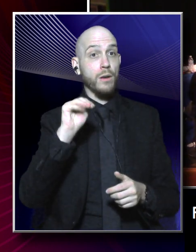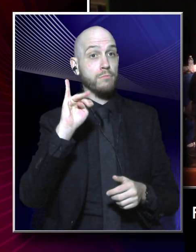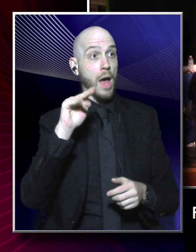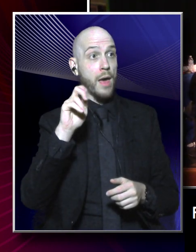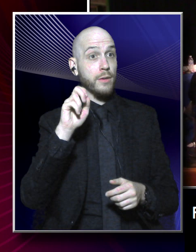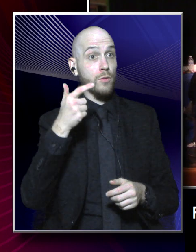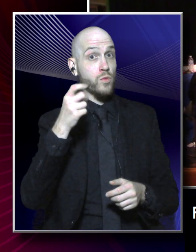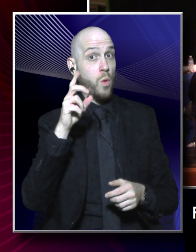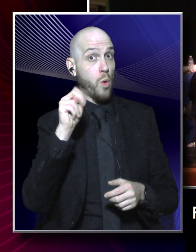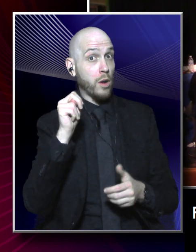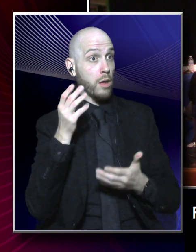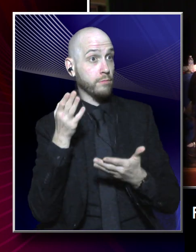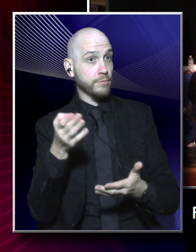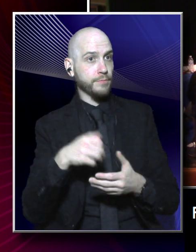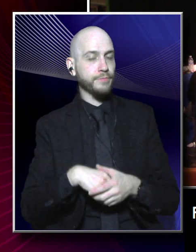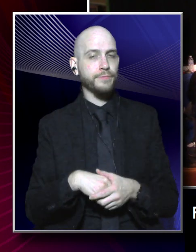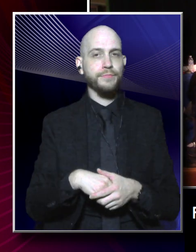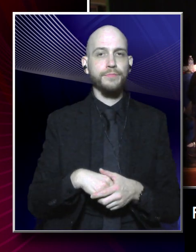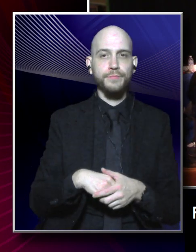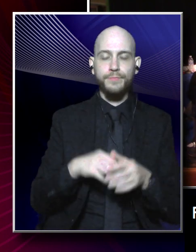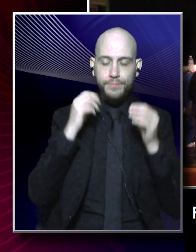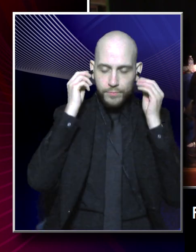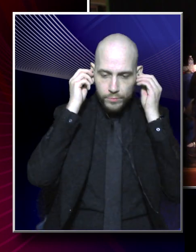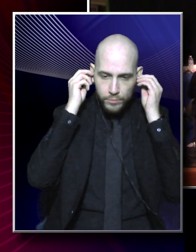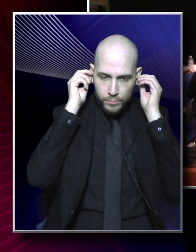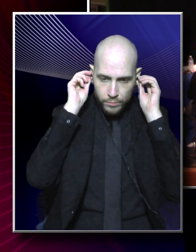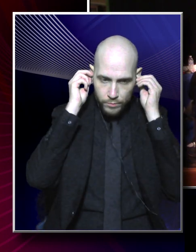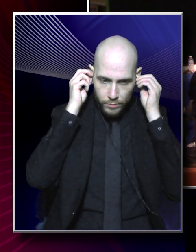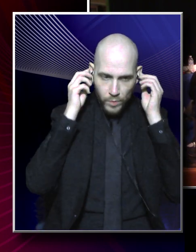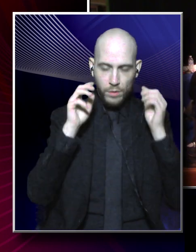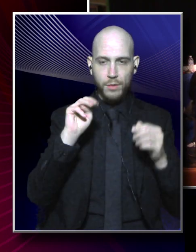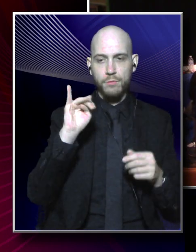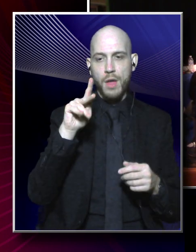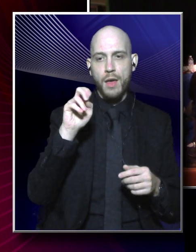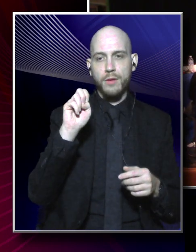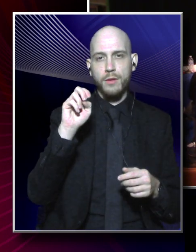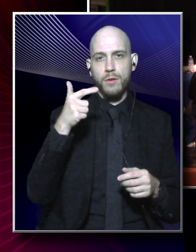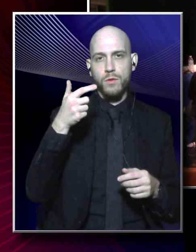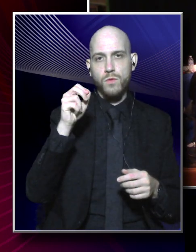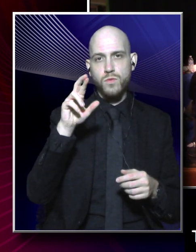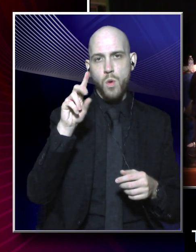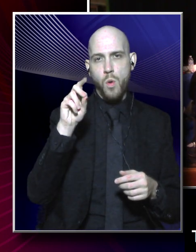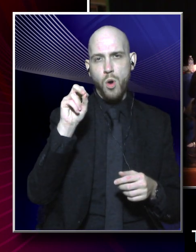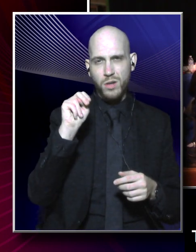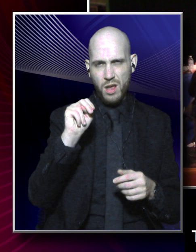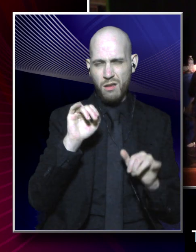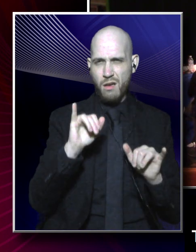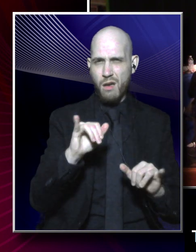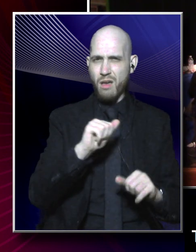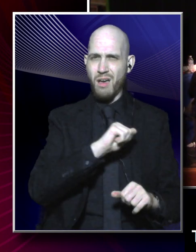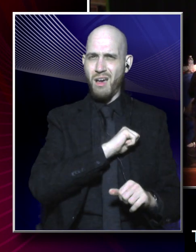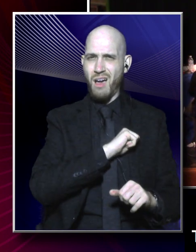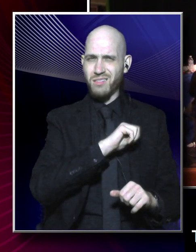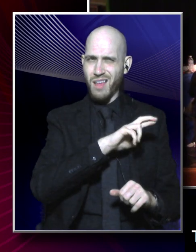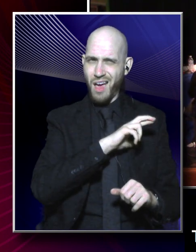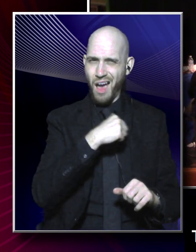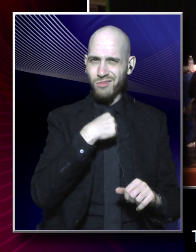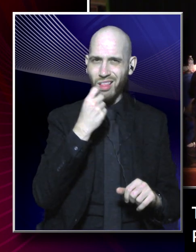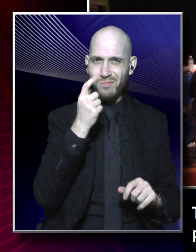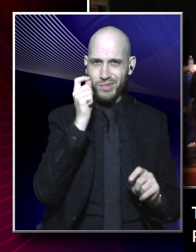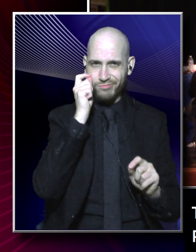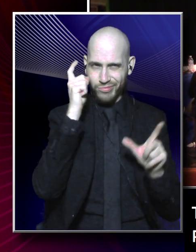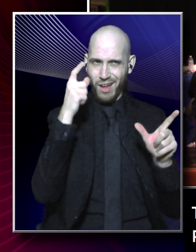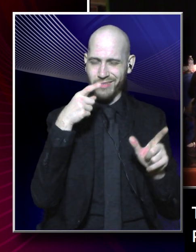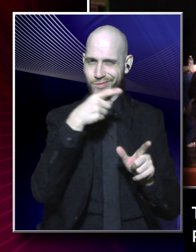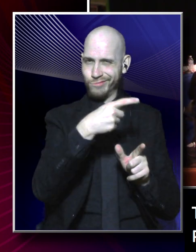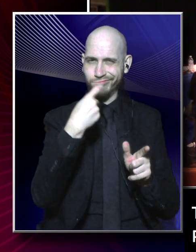Annette, I was a little surprised by the last thing you said when you talked about procurement, that I guess